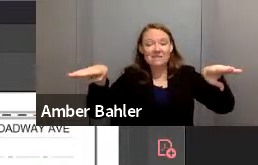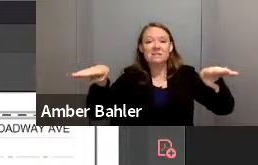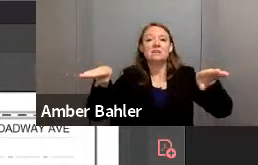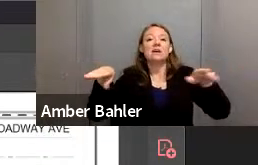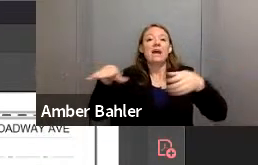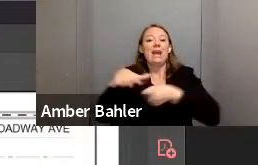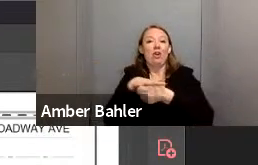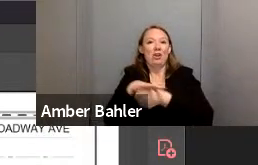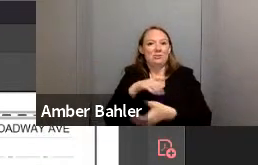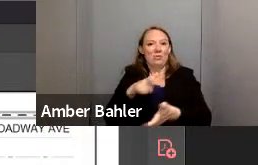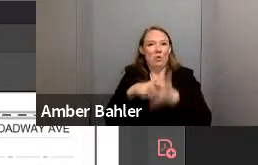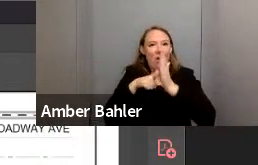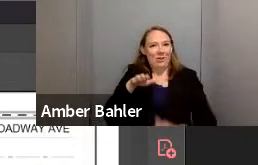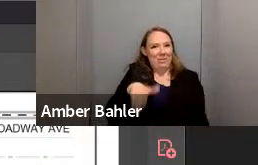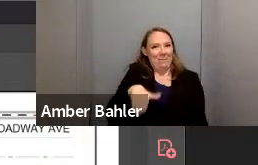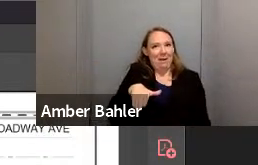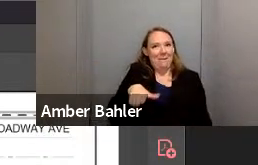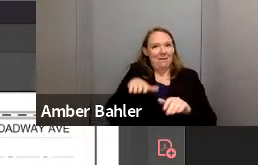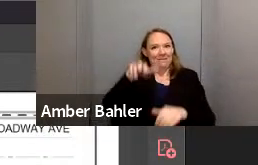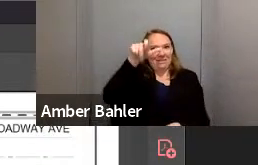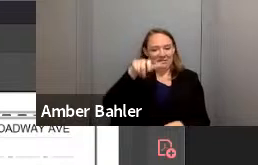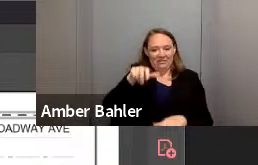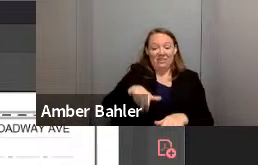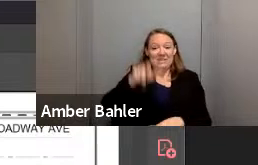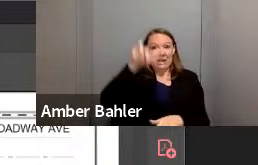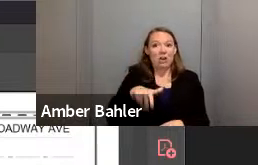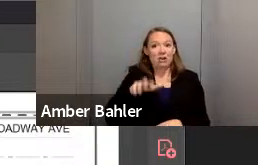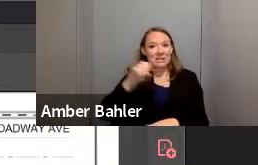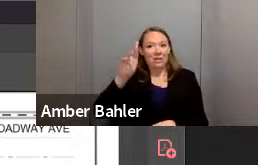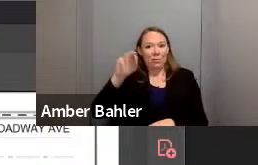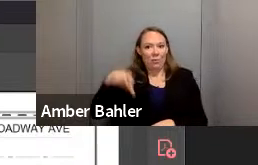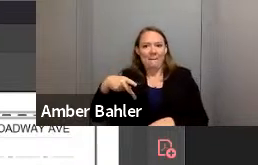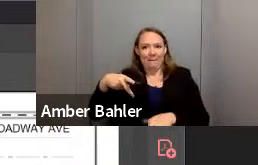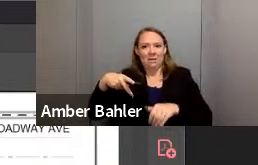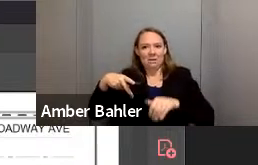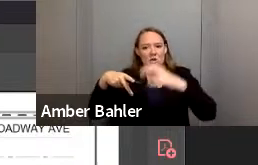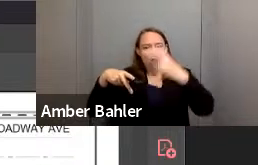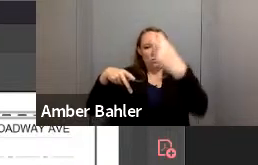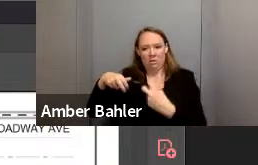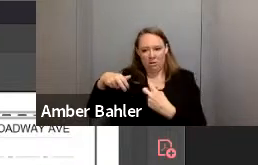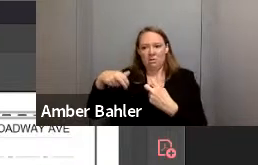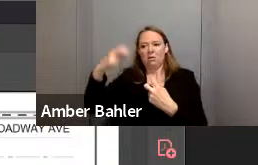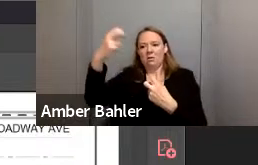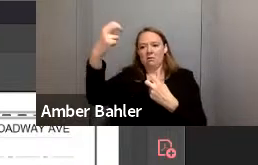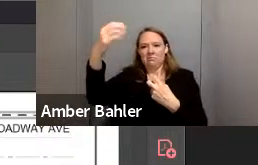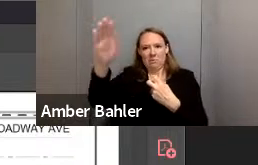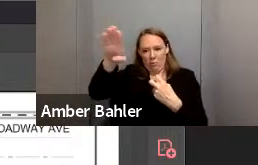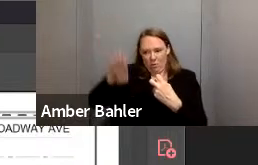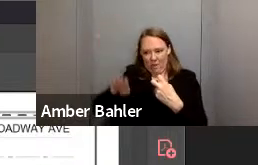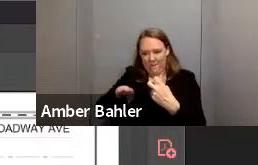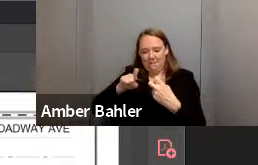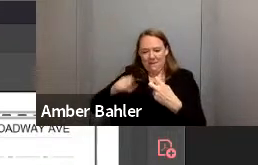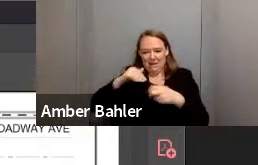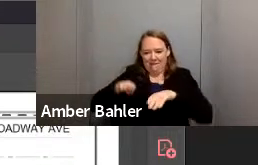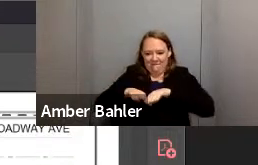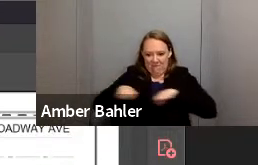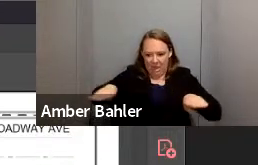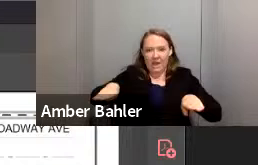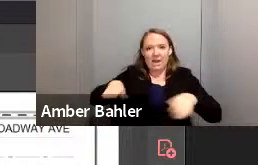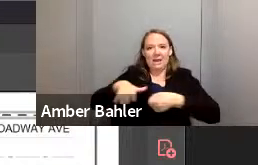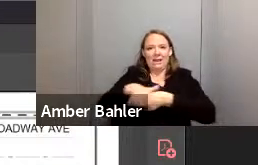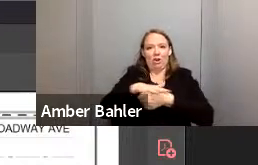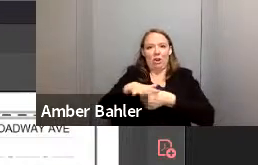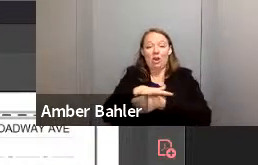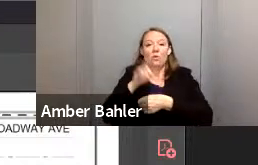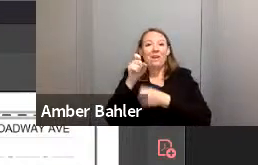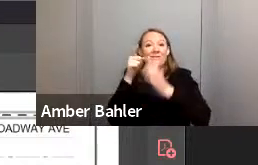the bottom of the stairs and the ramp. So we'll just have to check on whether or not we can actually